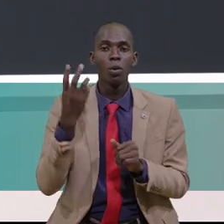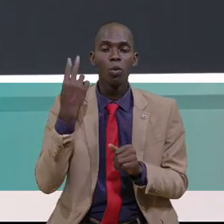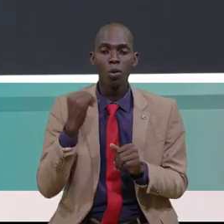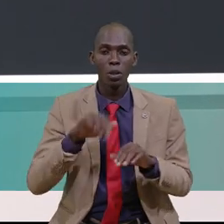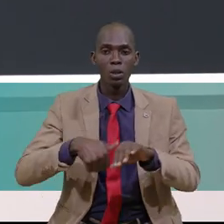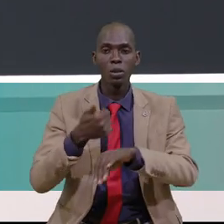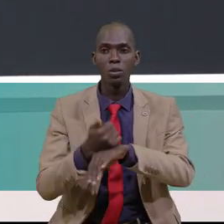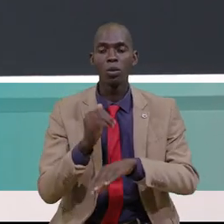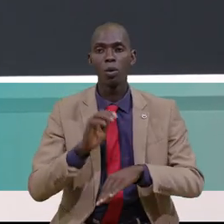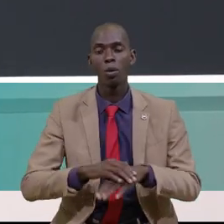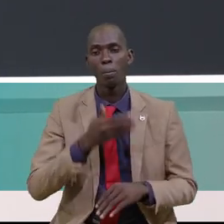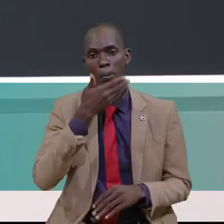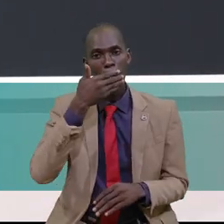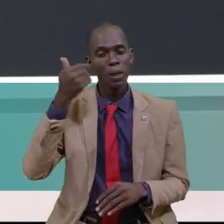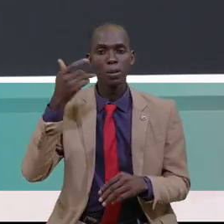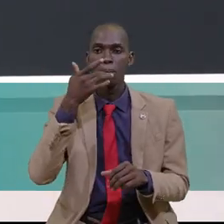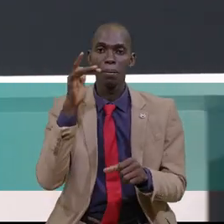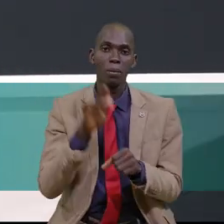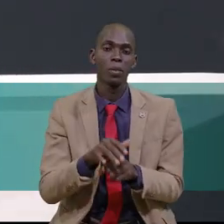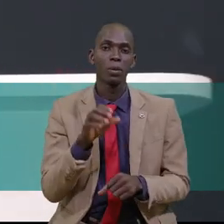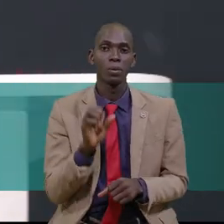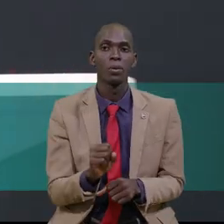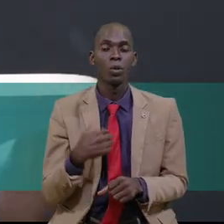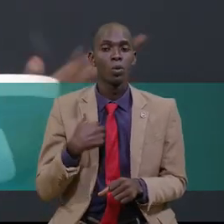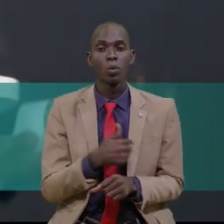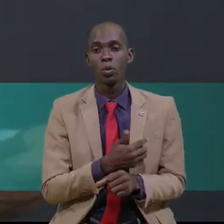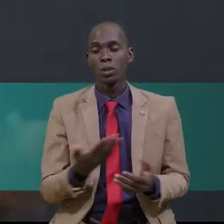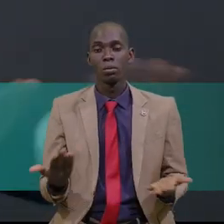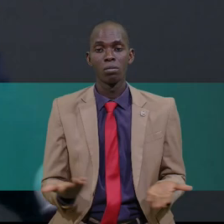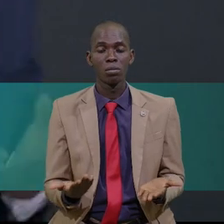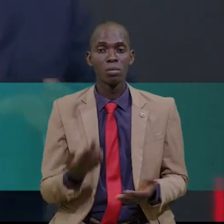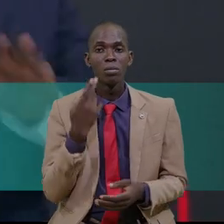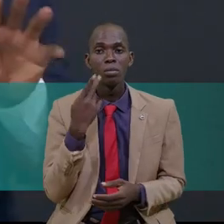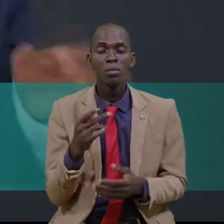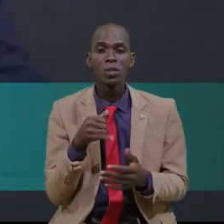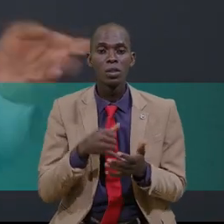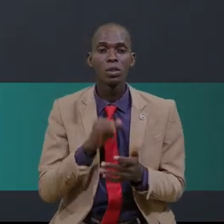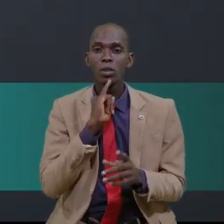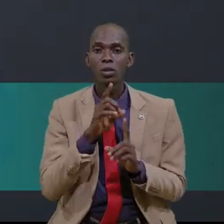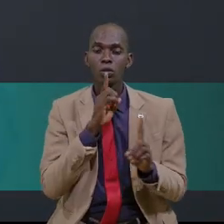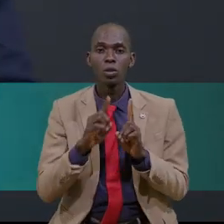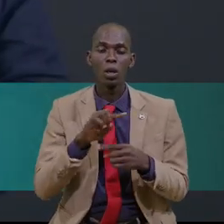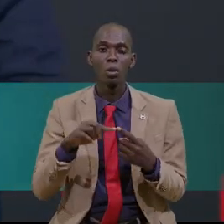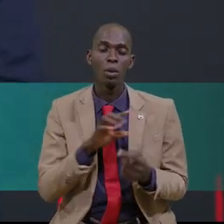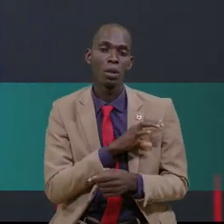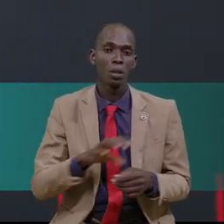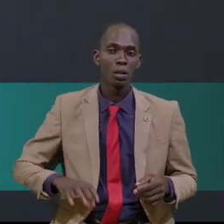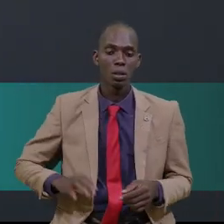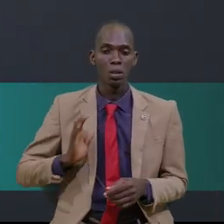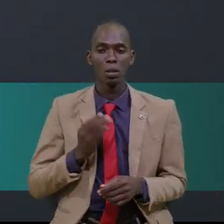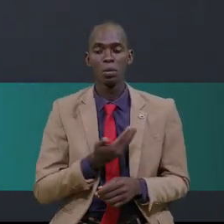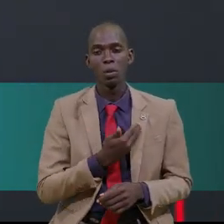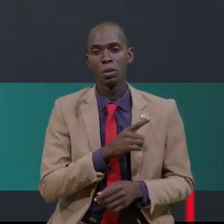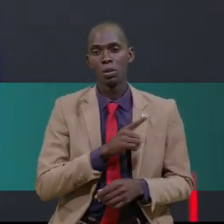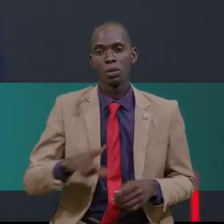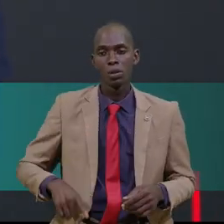better promises. You'll see there is talking about Christ, our Savior, our Lord, not only our Savior and Lord, our